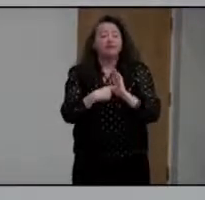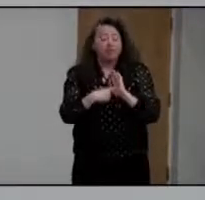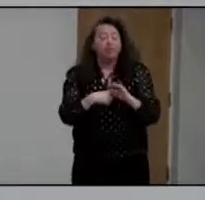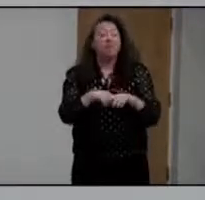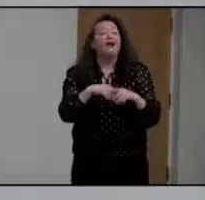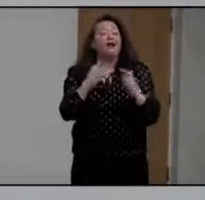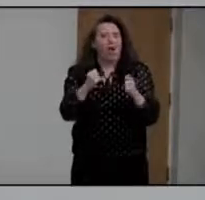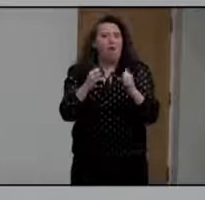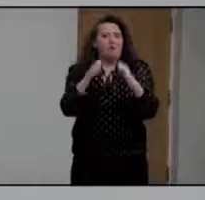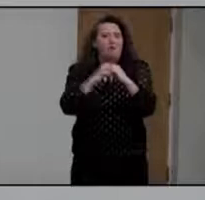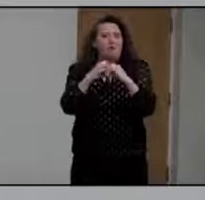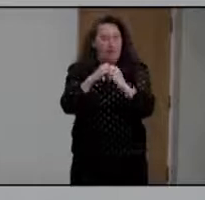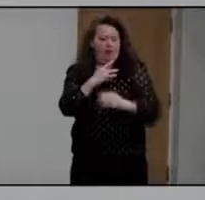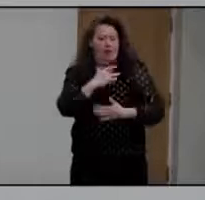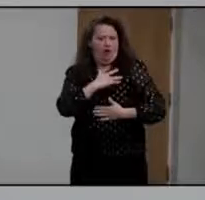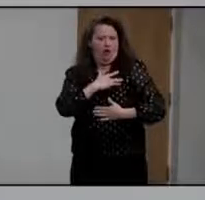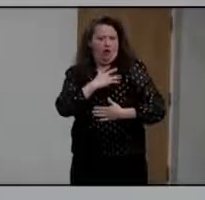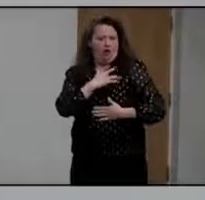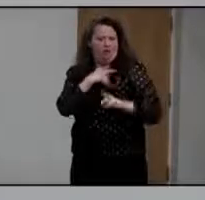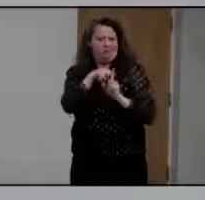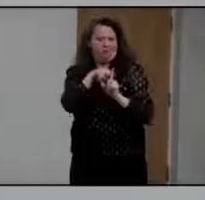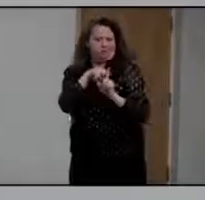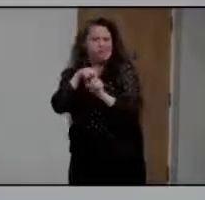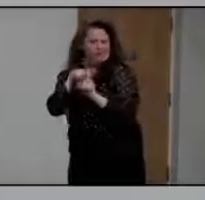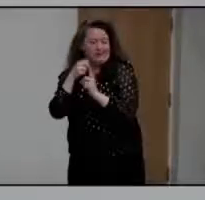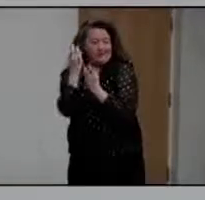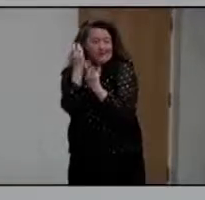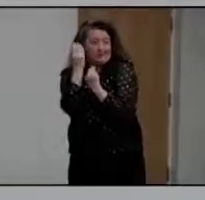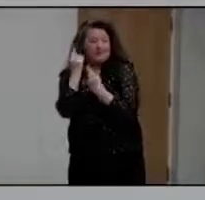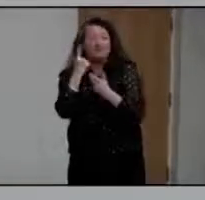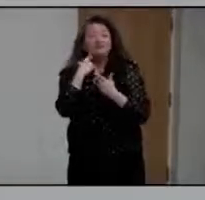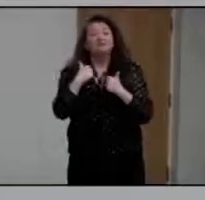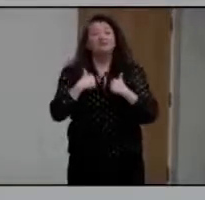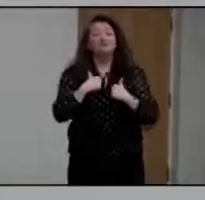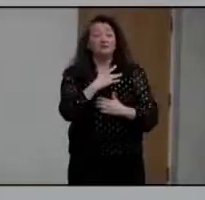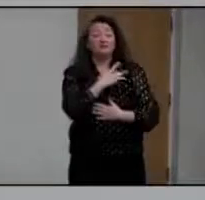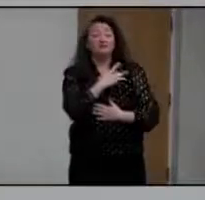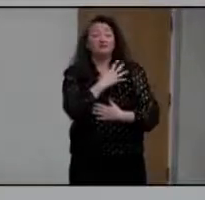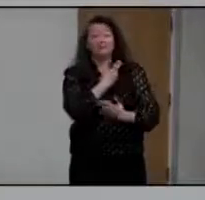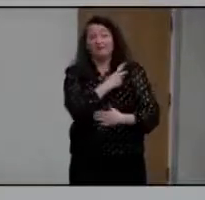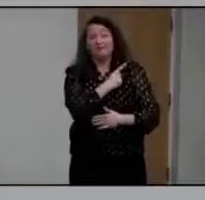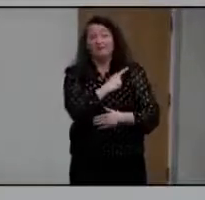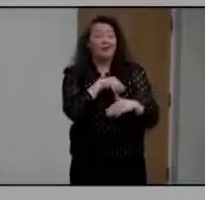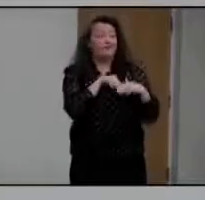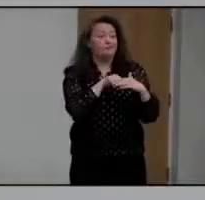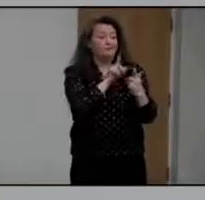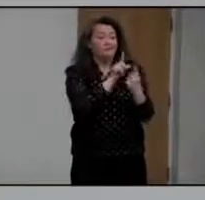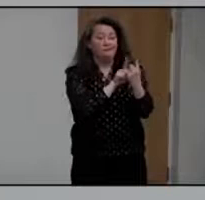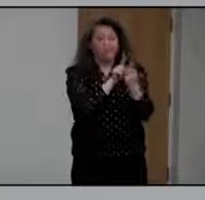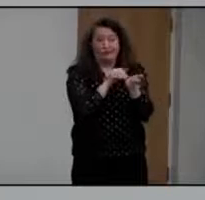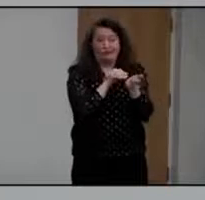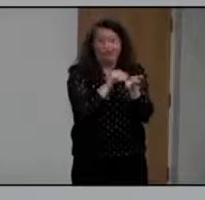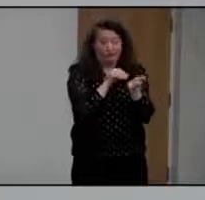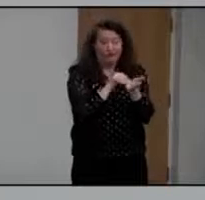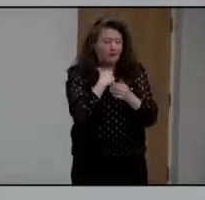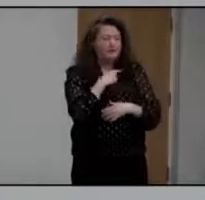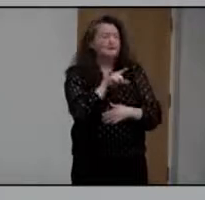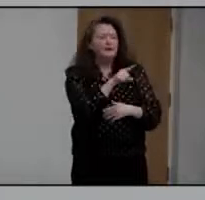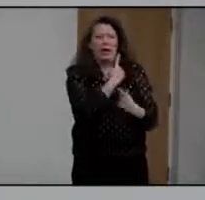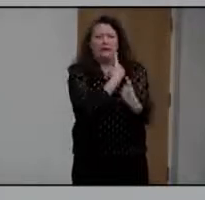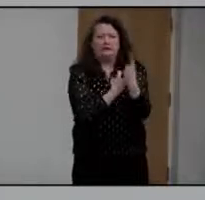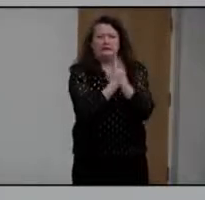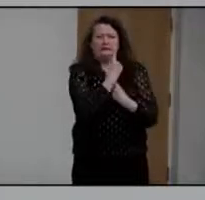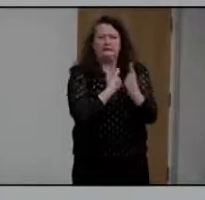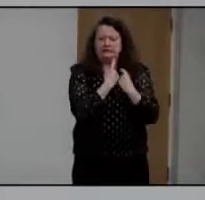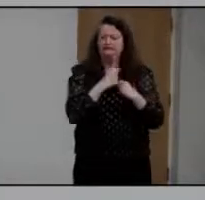getting the doctor to ask you questions about how many times did you feel arrhythmia, and you have to remember what happened last 2 weeks, they will give you the